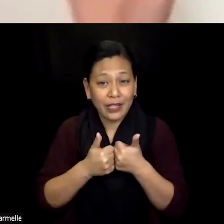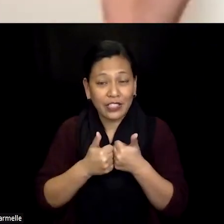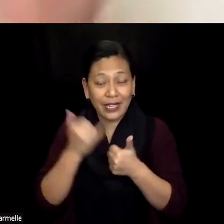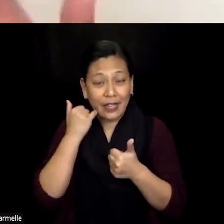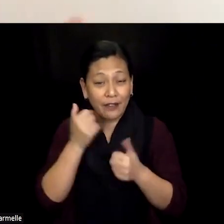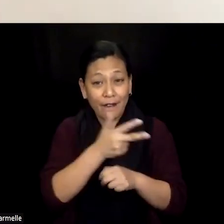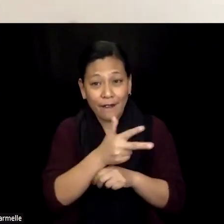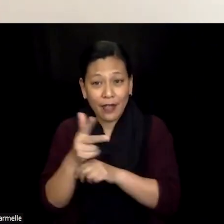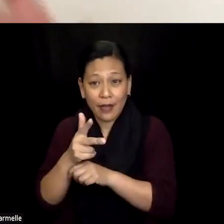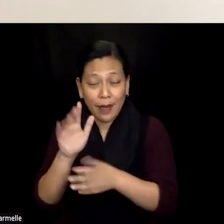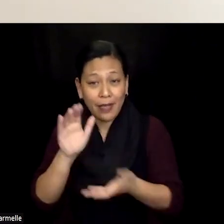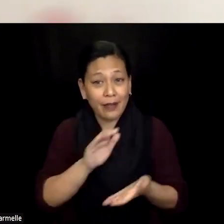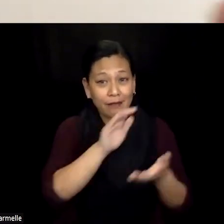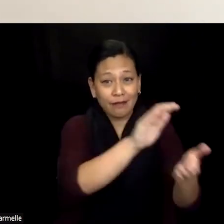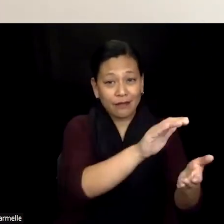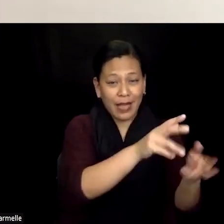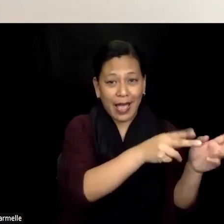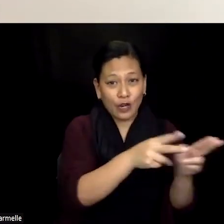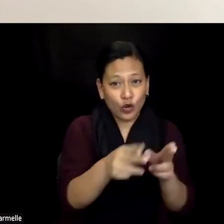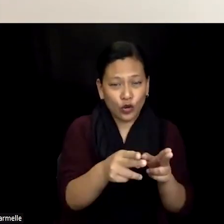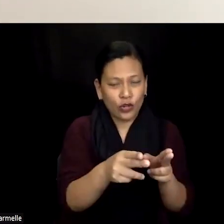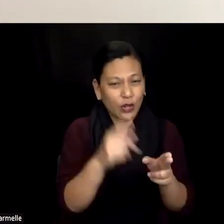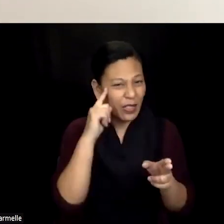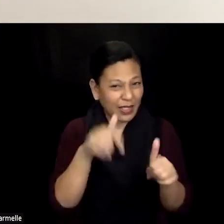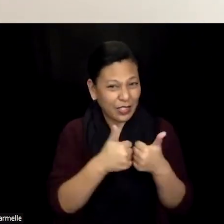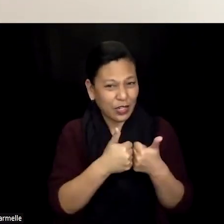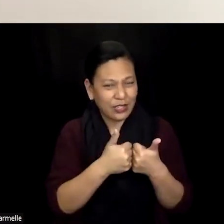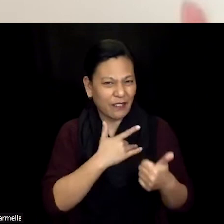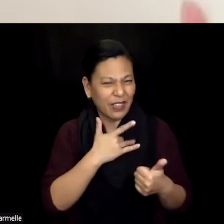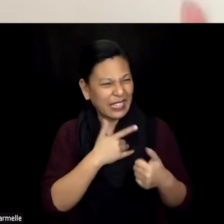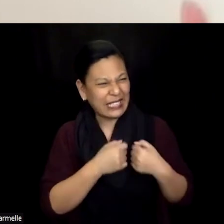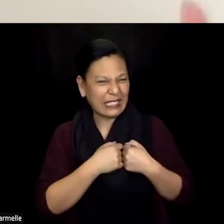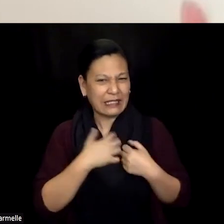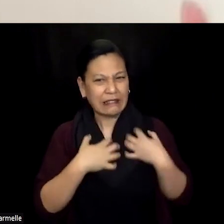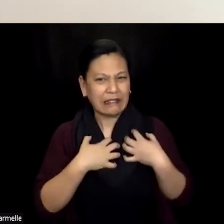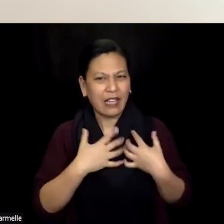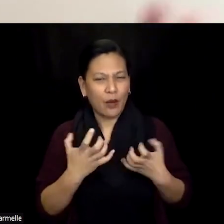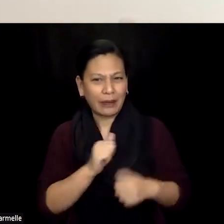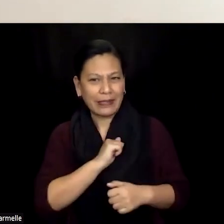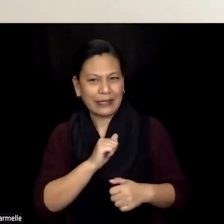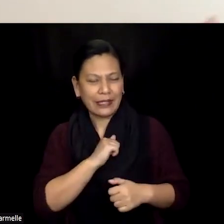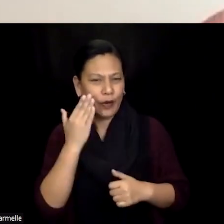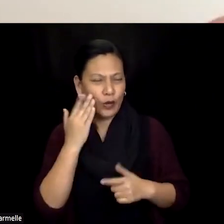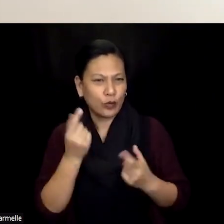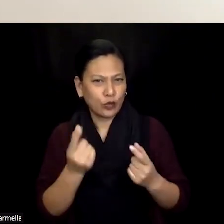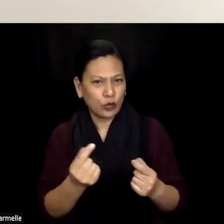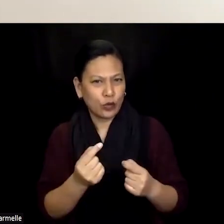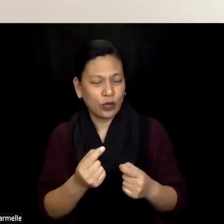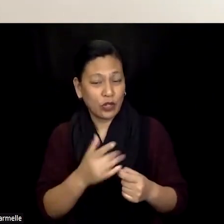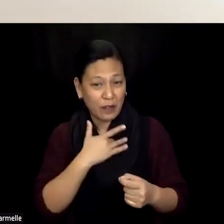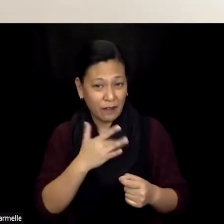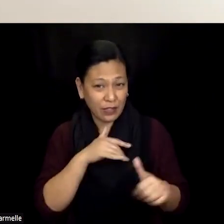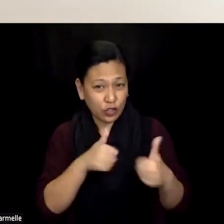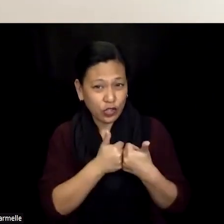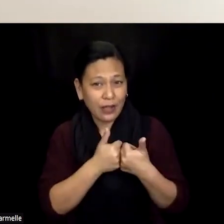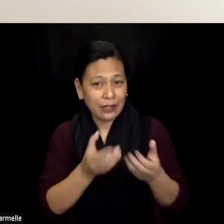and tell someone, hey, edit this, because they might not be as passionate about it as you are, like the final outcome? And if so,